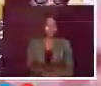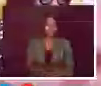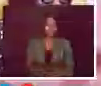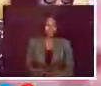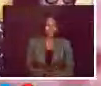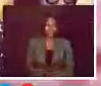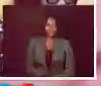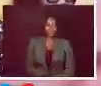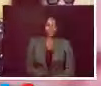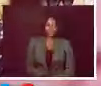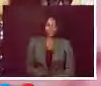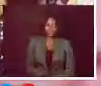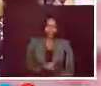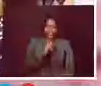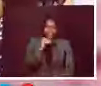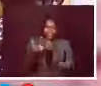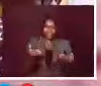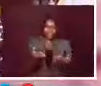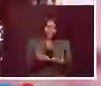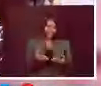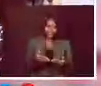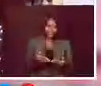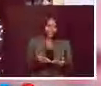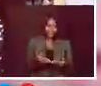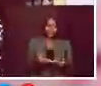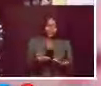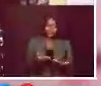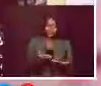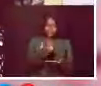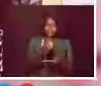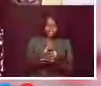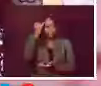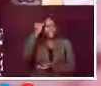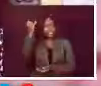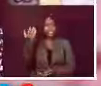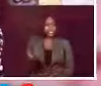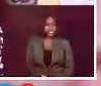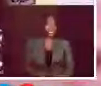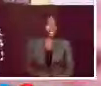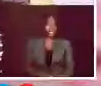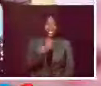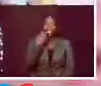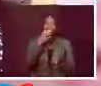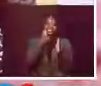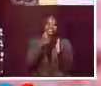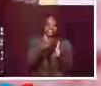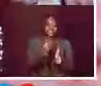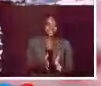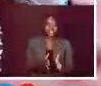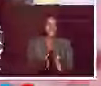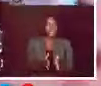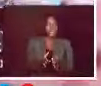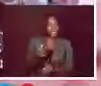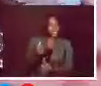So don't introduce any concept. In fact, Mr. Speaker, he